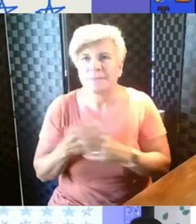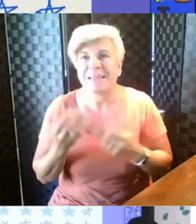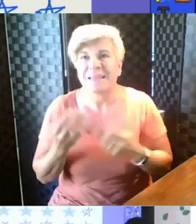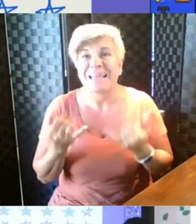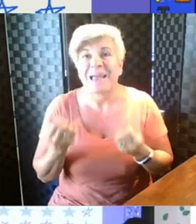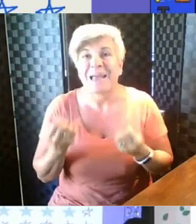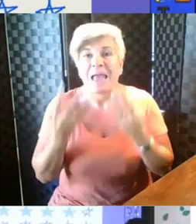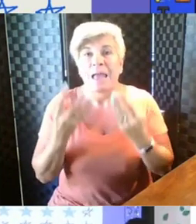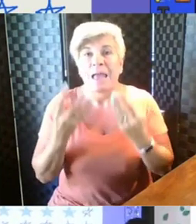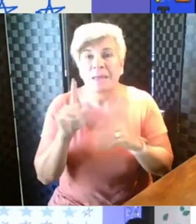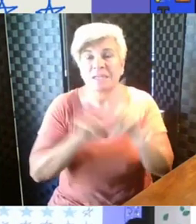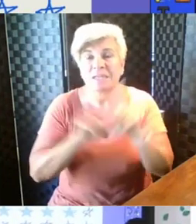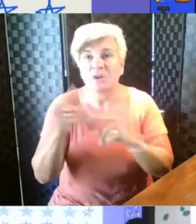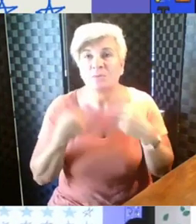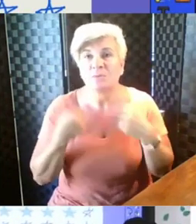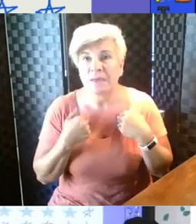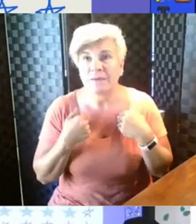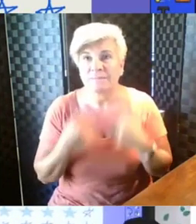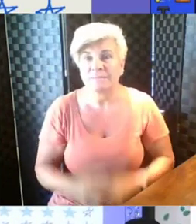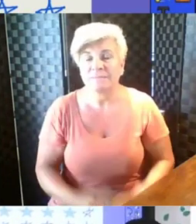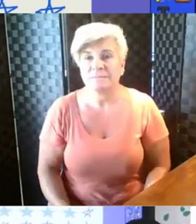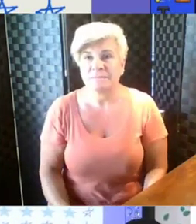many stars are there?